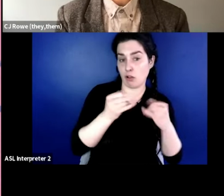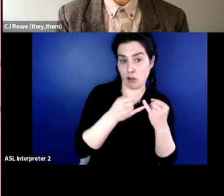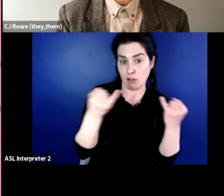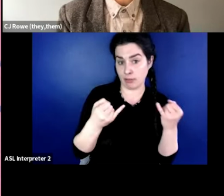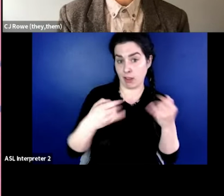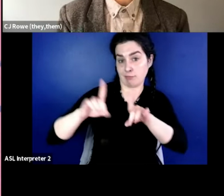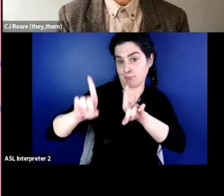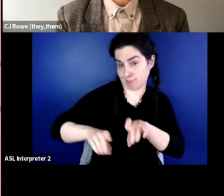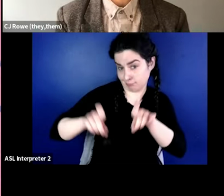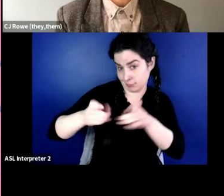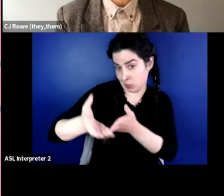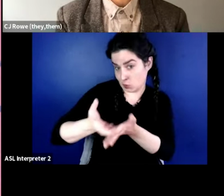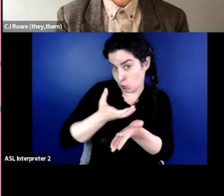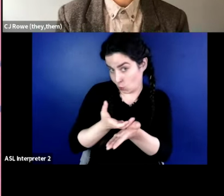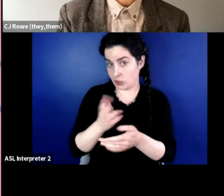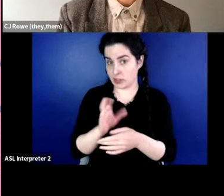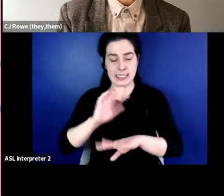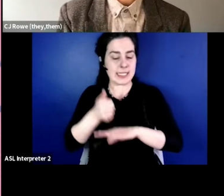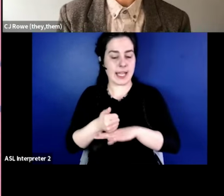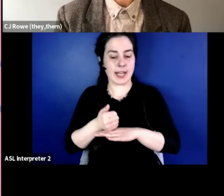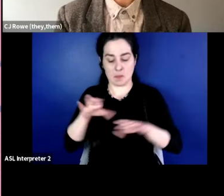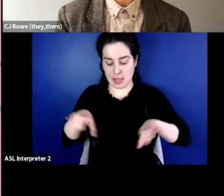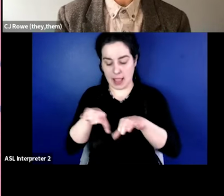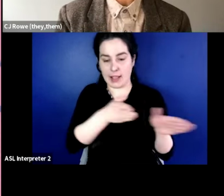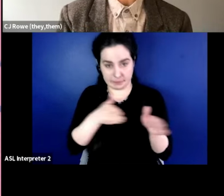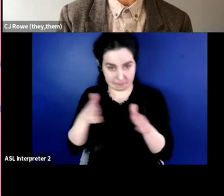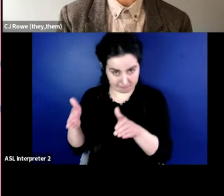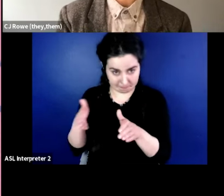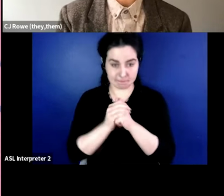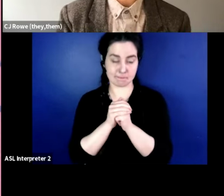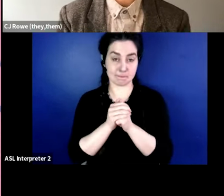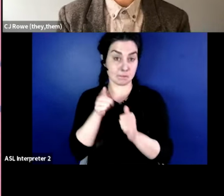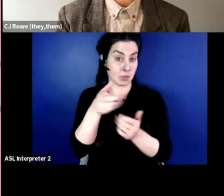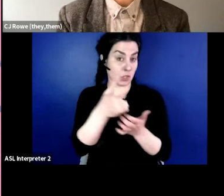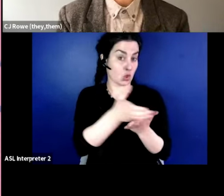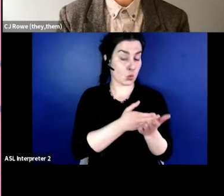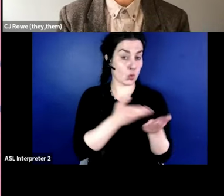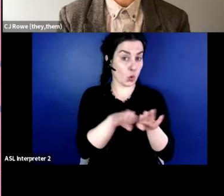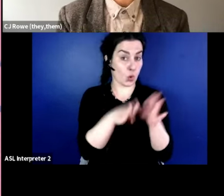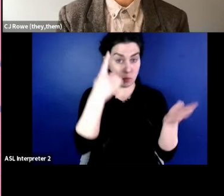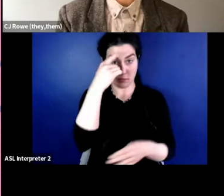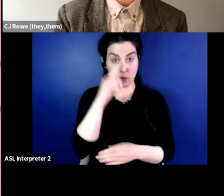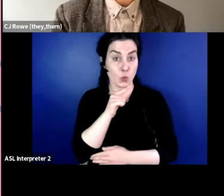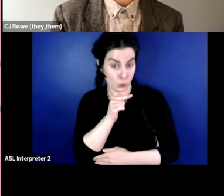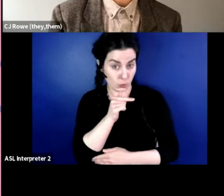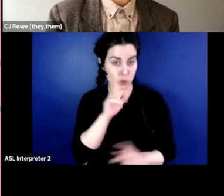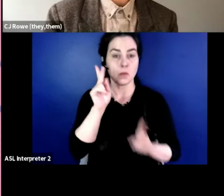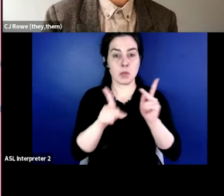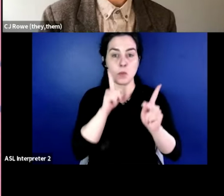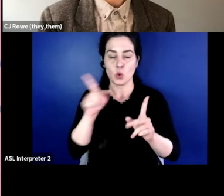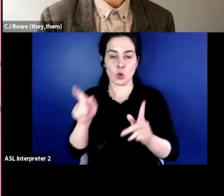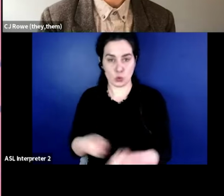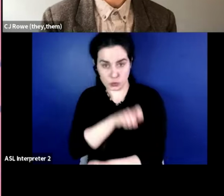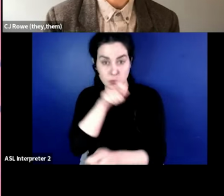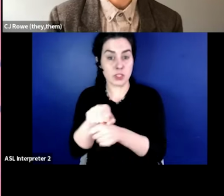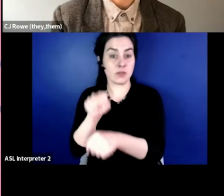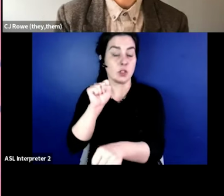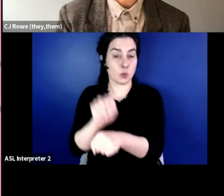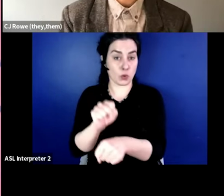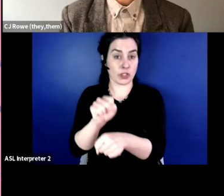gender-based violence education action plans. This course is open to those directly working to end campus